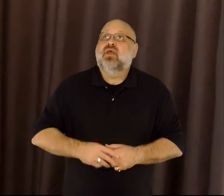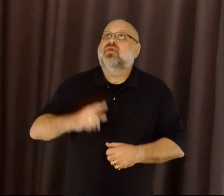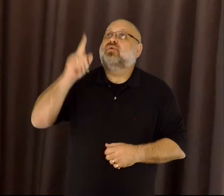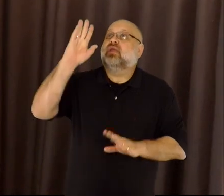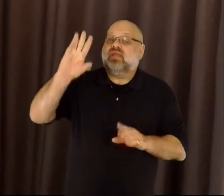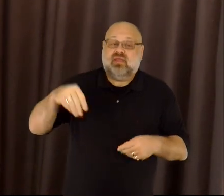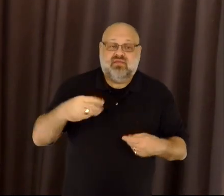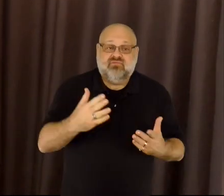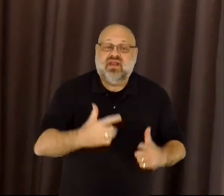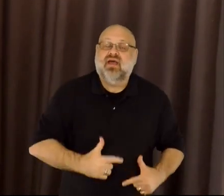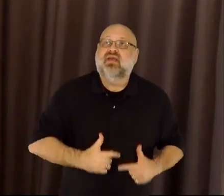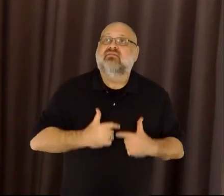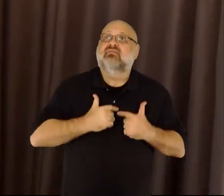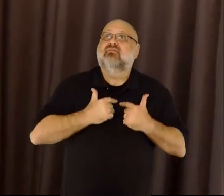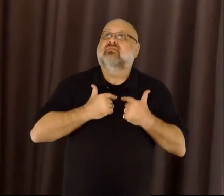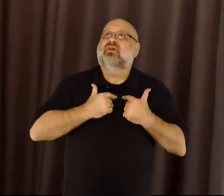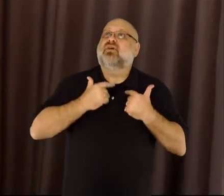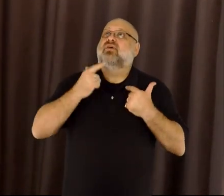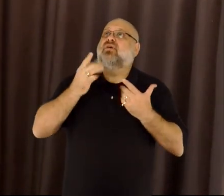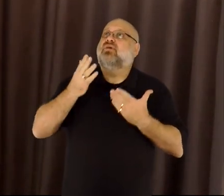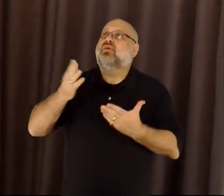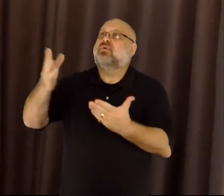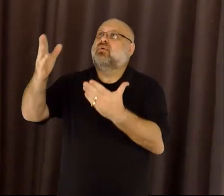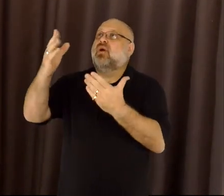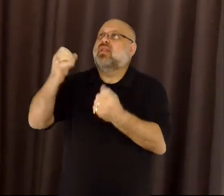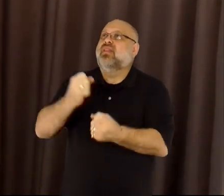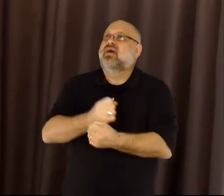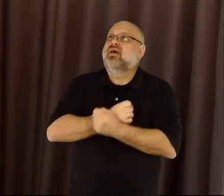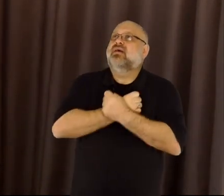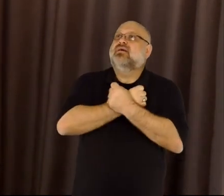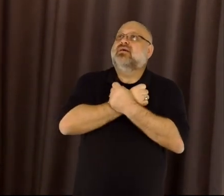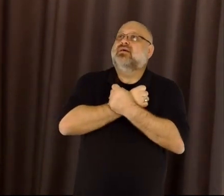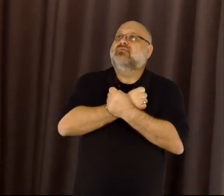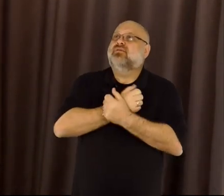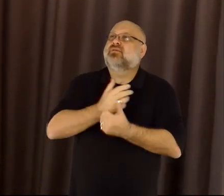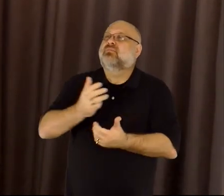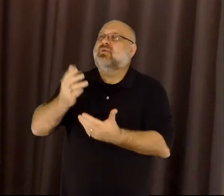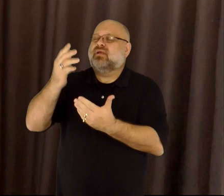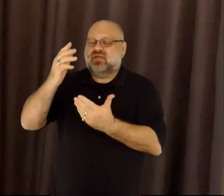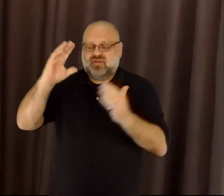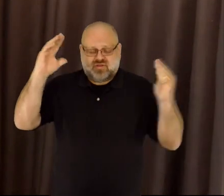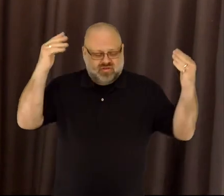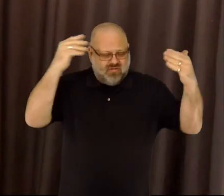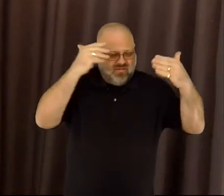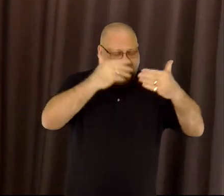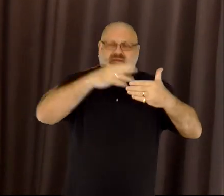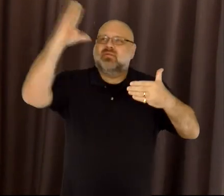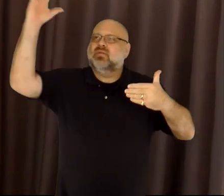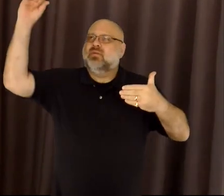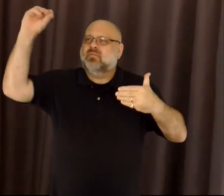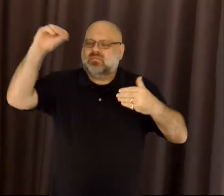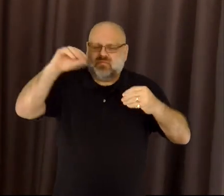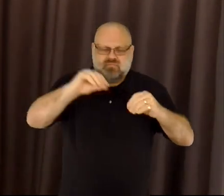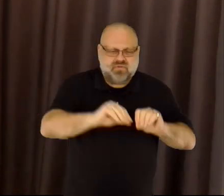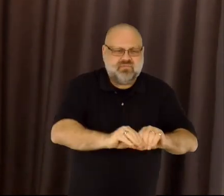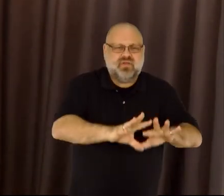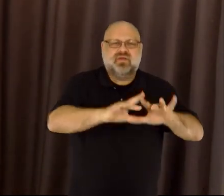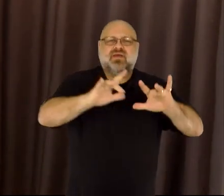Give life, you are love, you bring light to